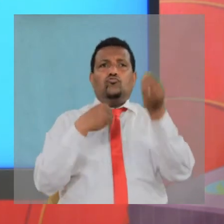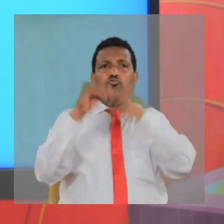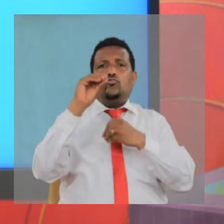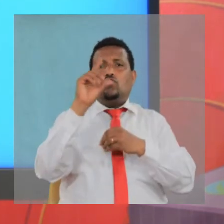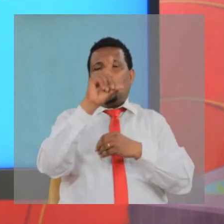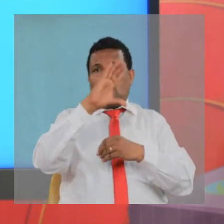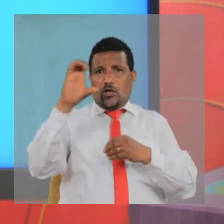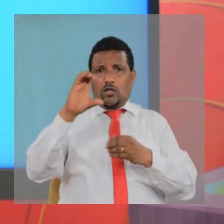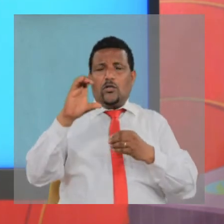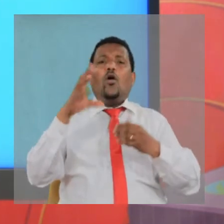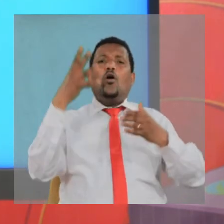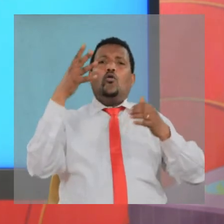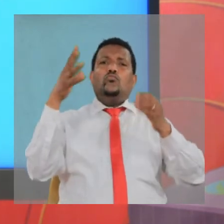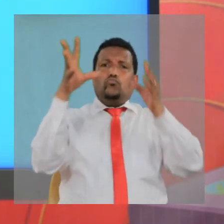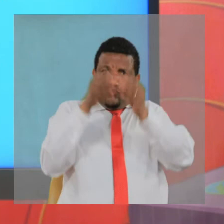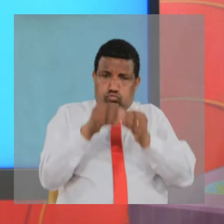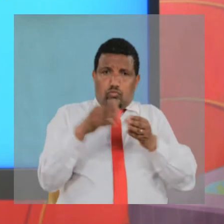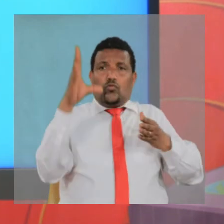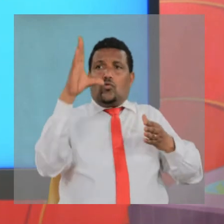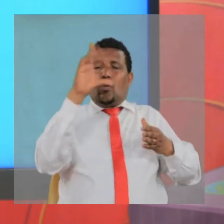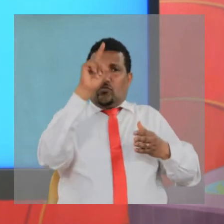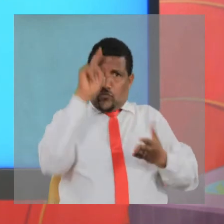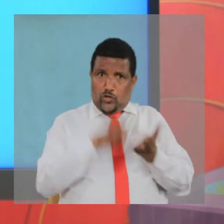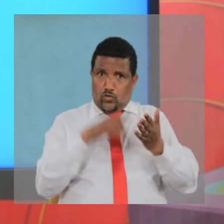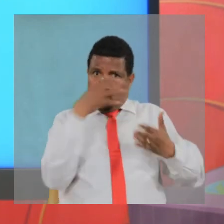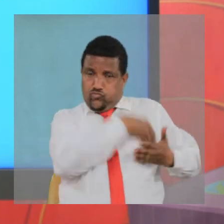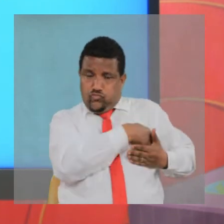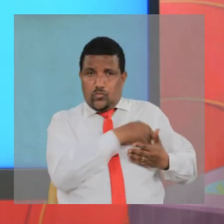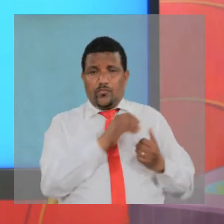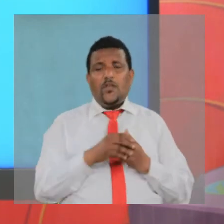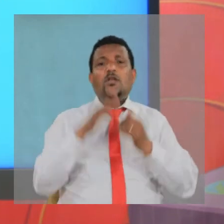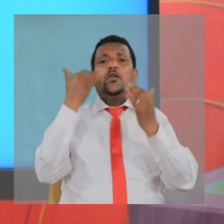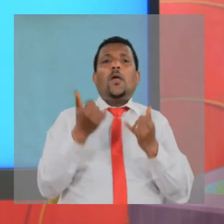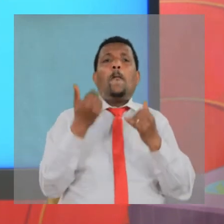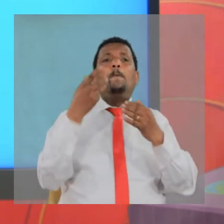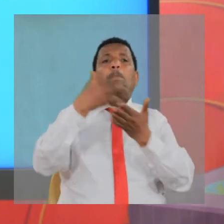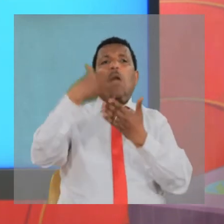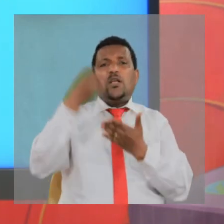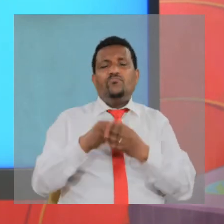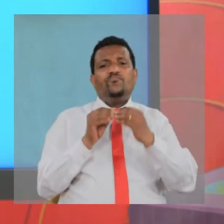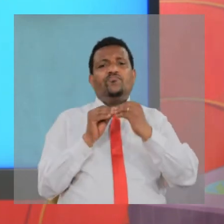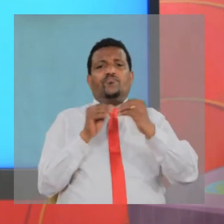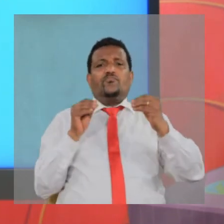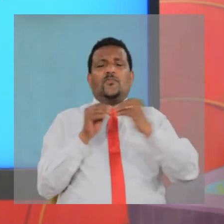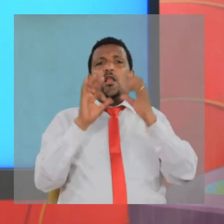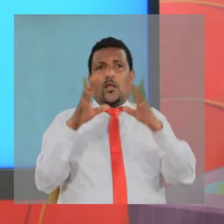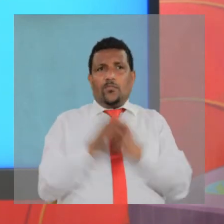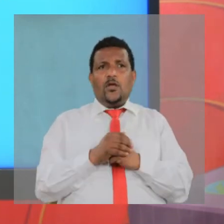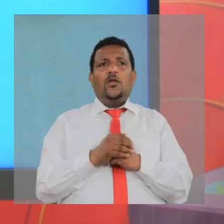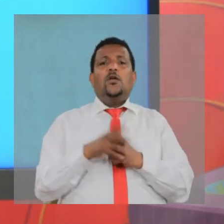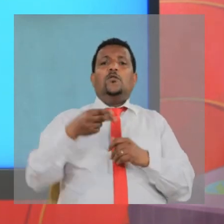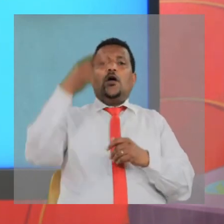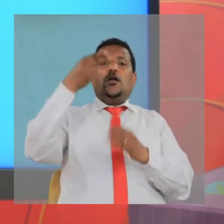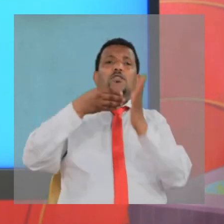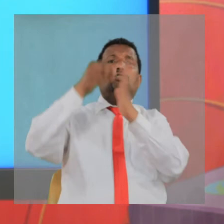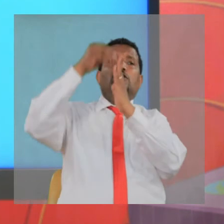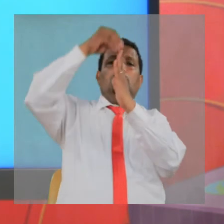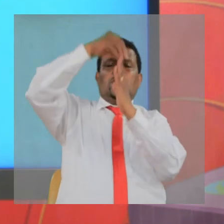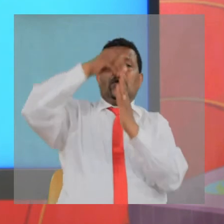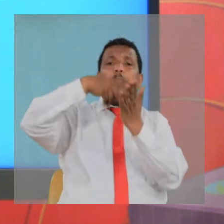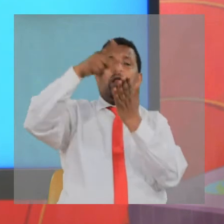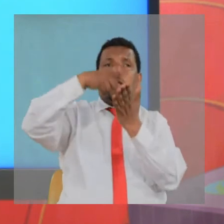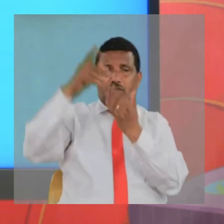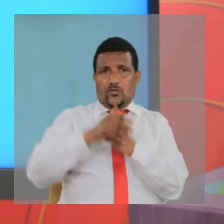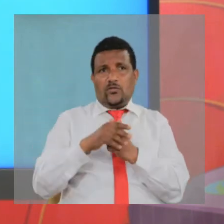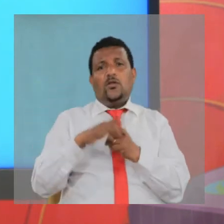the total revenue was 1000 per. Now if the buyer is inelastic, there is a higher increment in price.